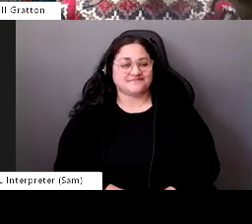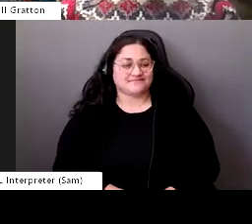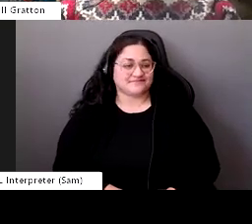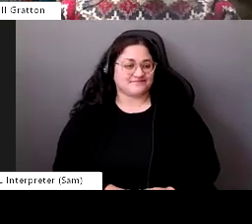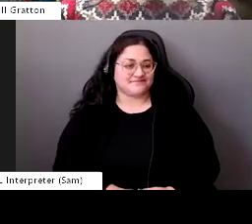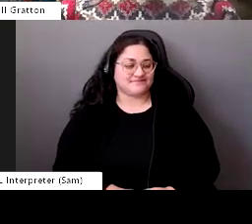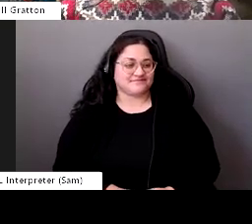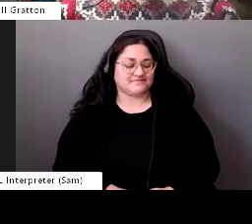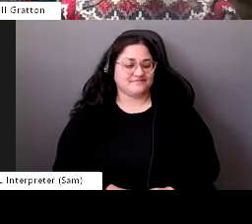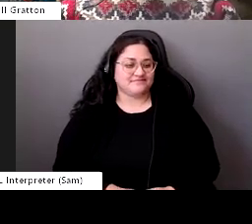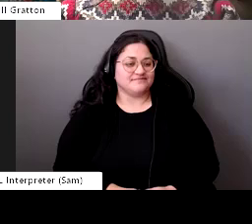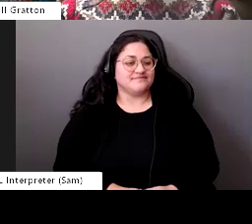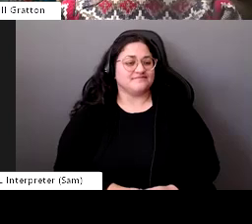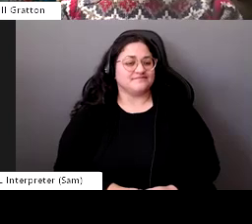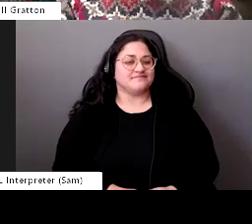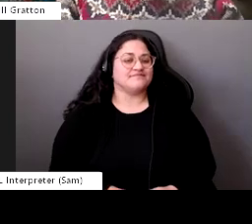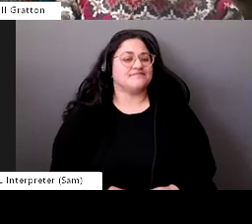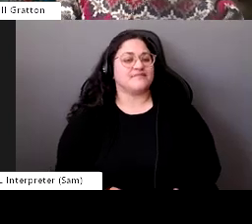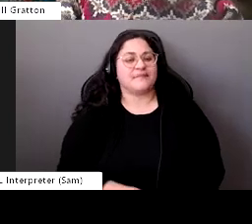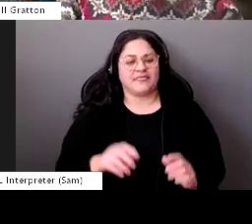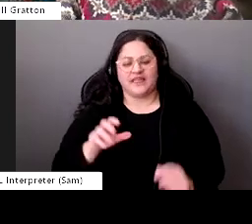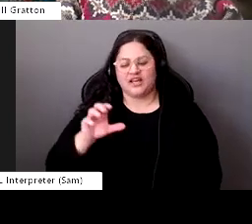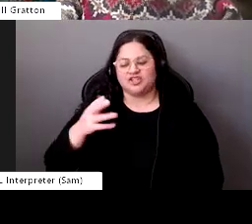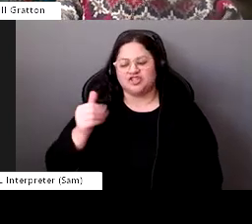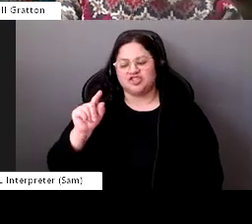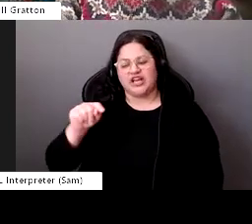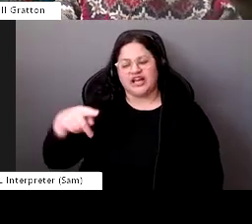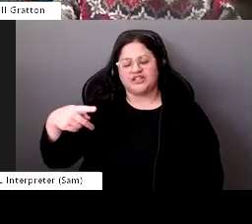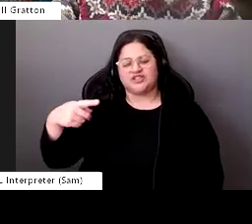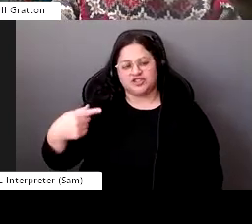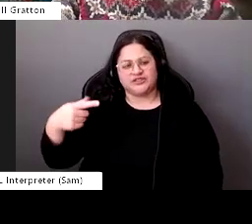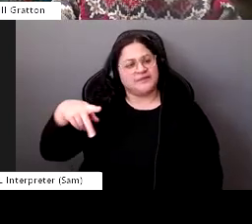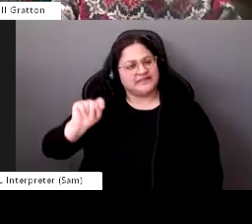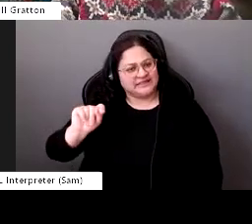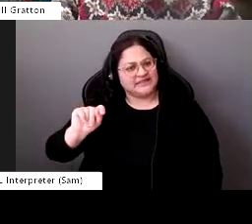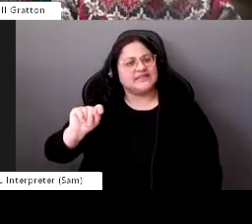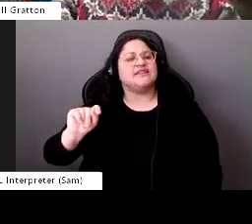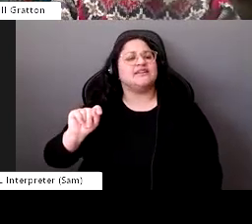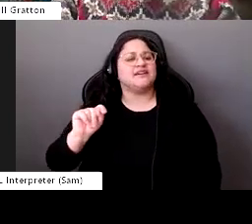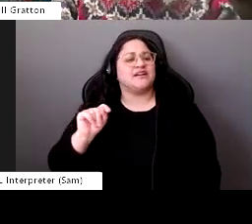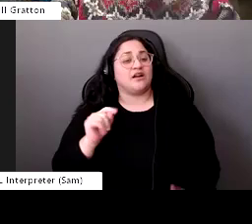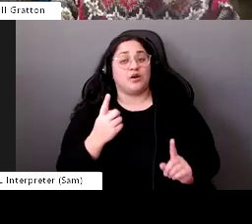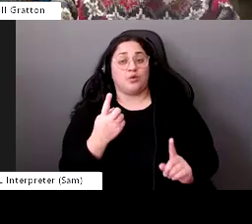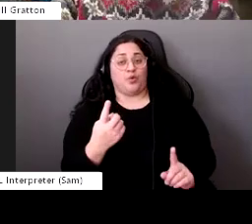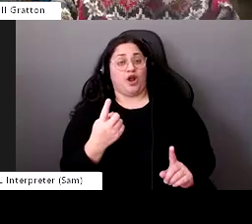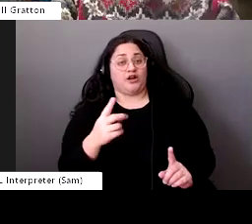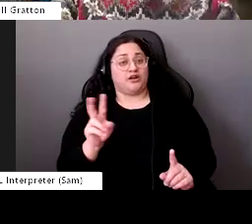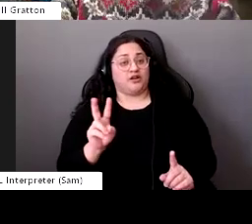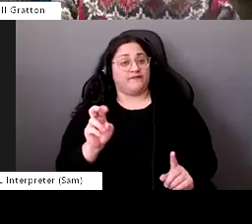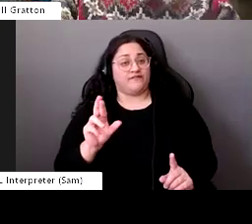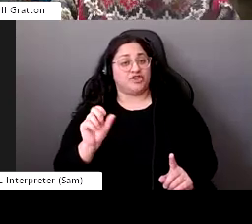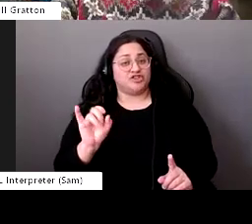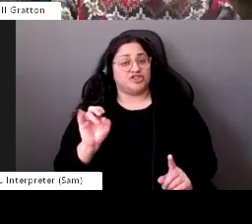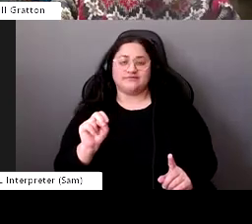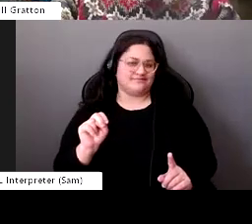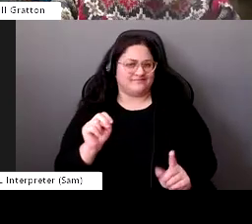Now, there are many versions that can just confuse you and drive you crazy because ChatGPT, like a lot of other AI,